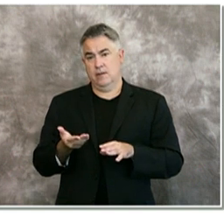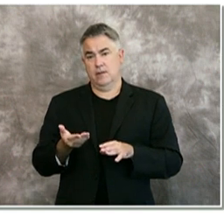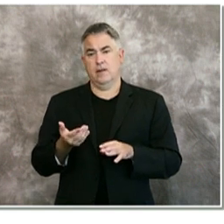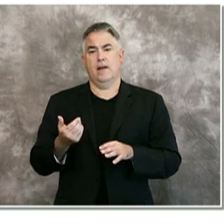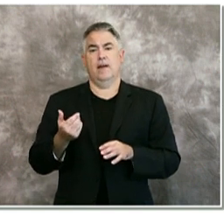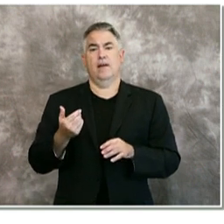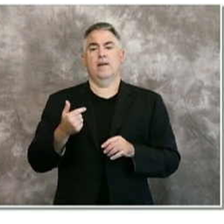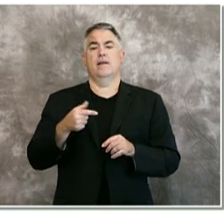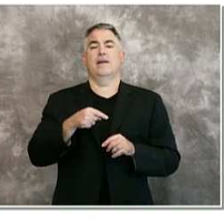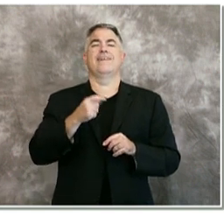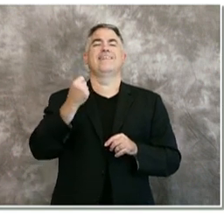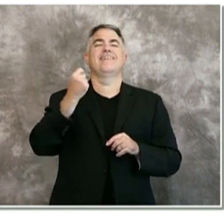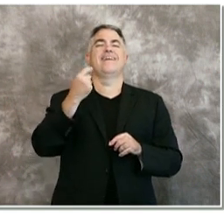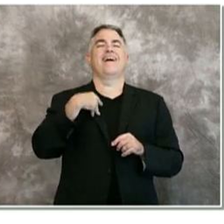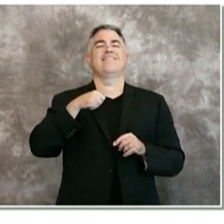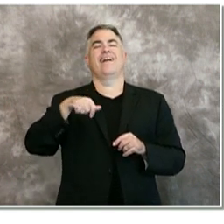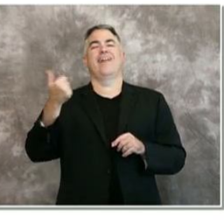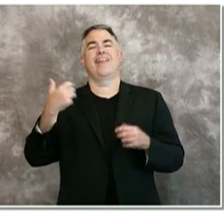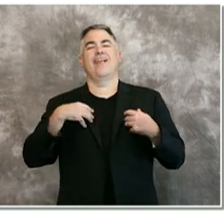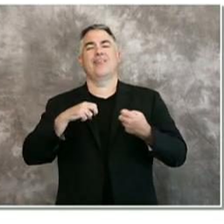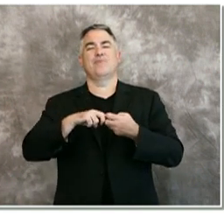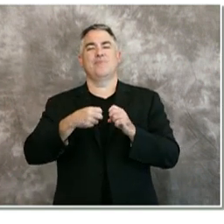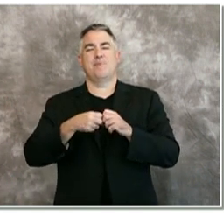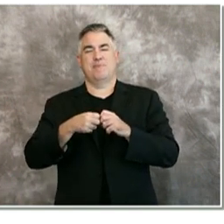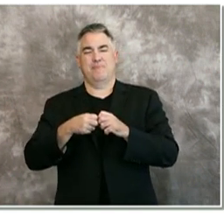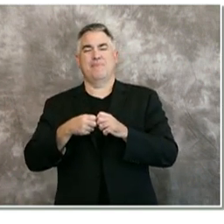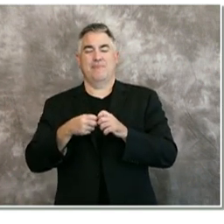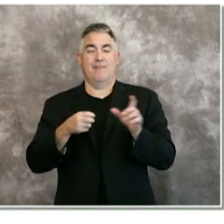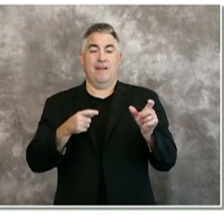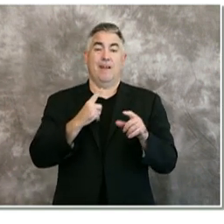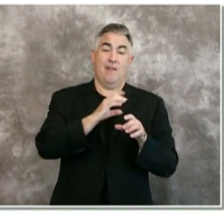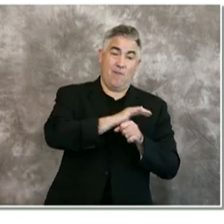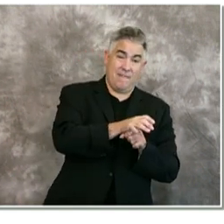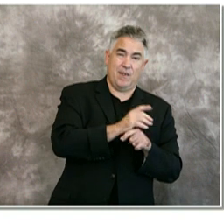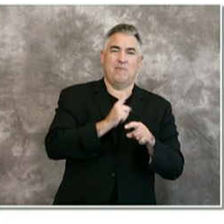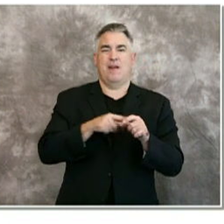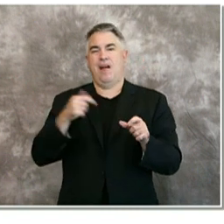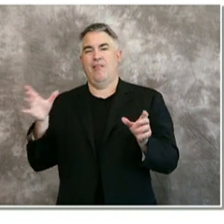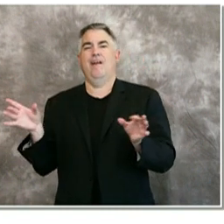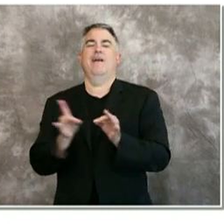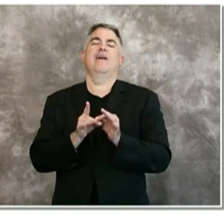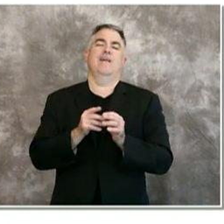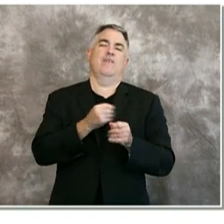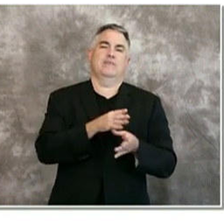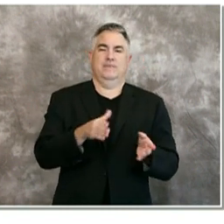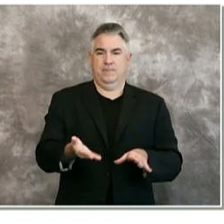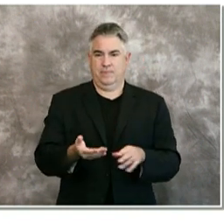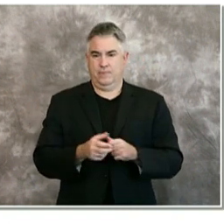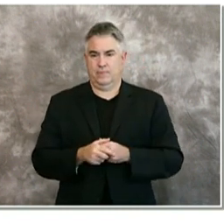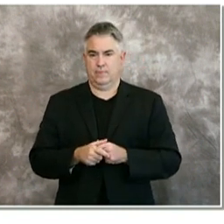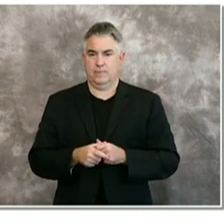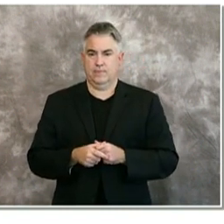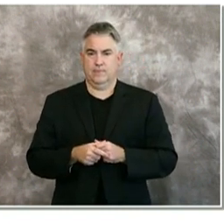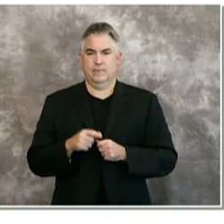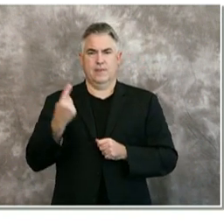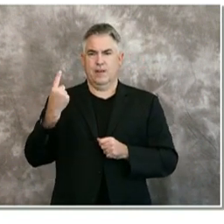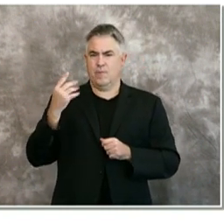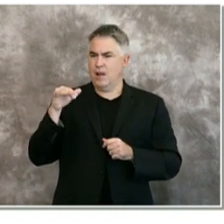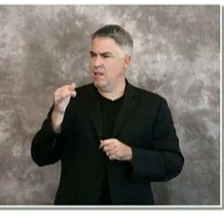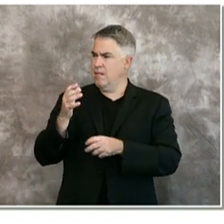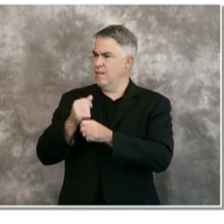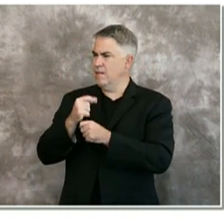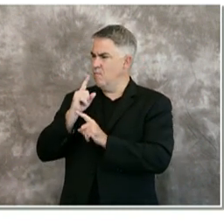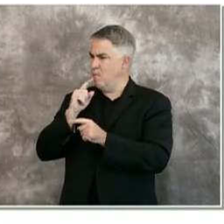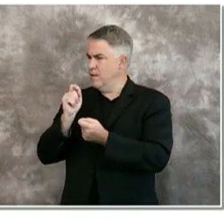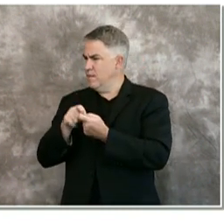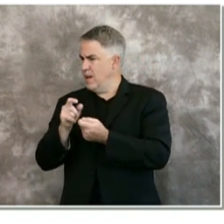underlying medical condition, 19 or 5% did not, and 1 is still pending confirmation. And as